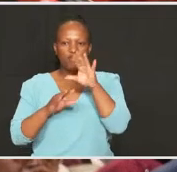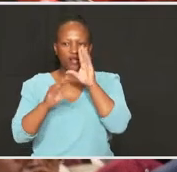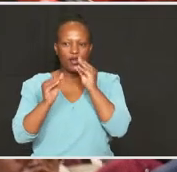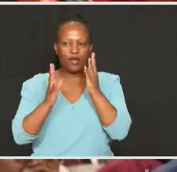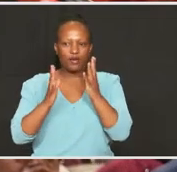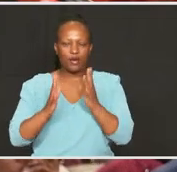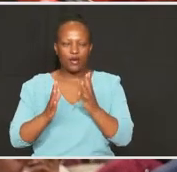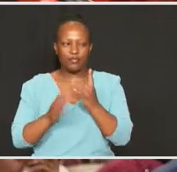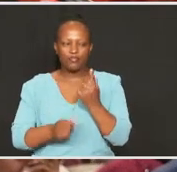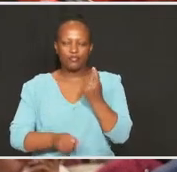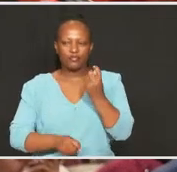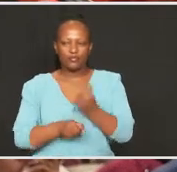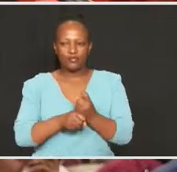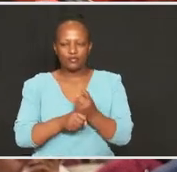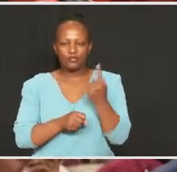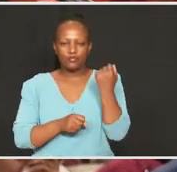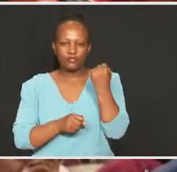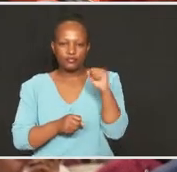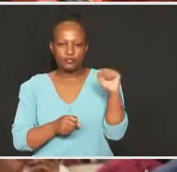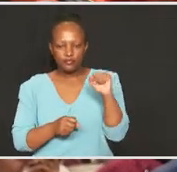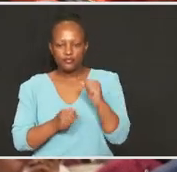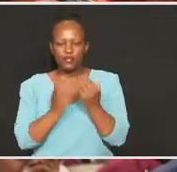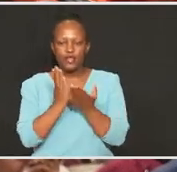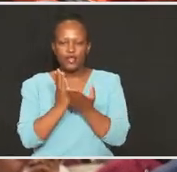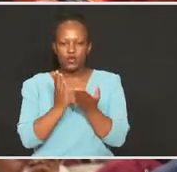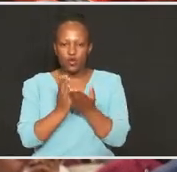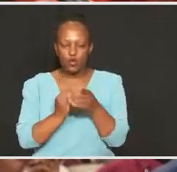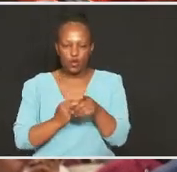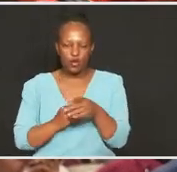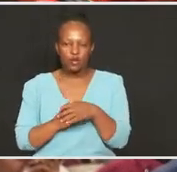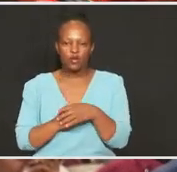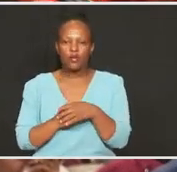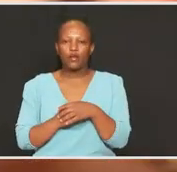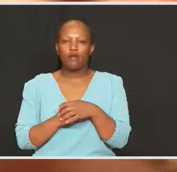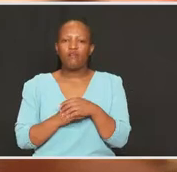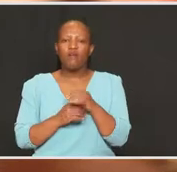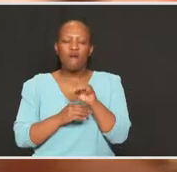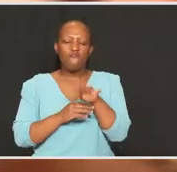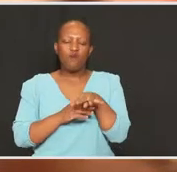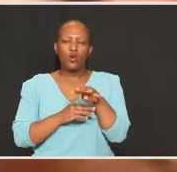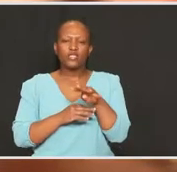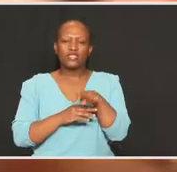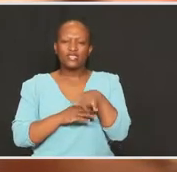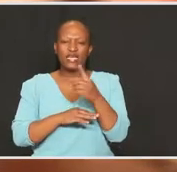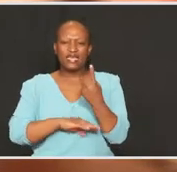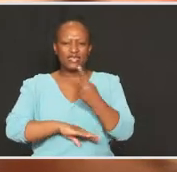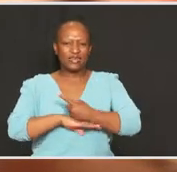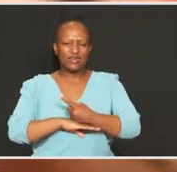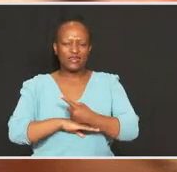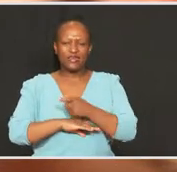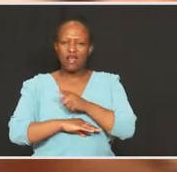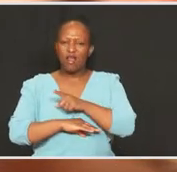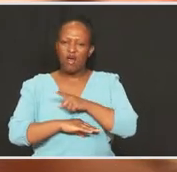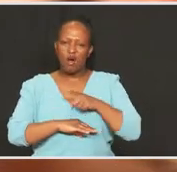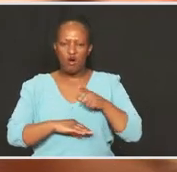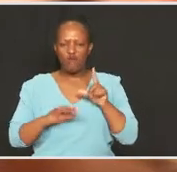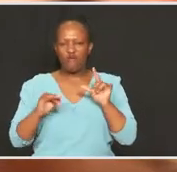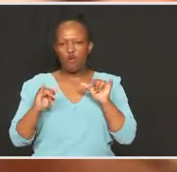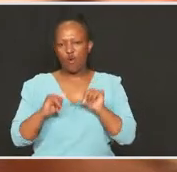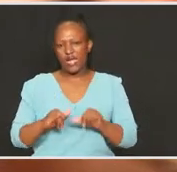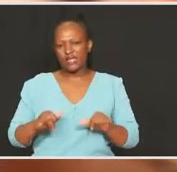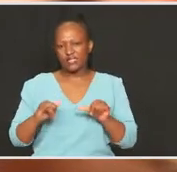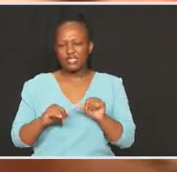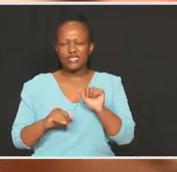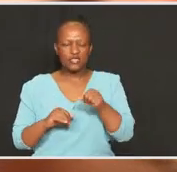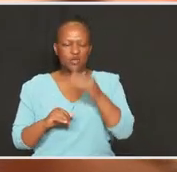rejected in a school we think 14 days is too long we know the queue